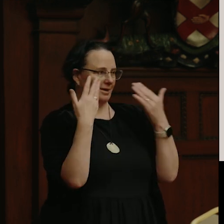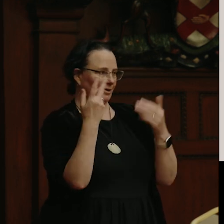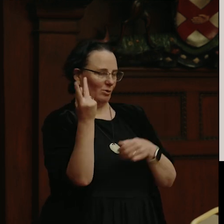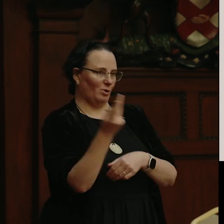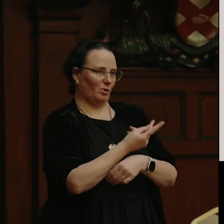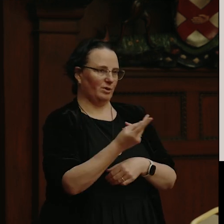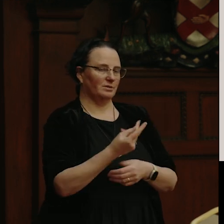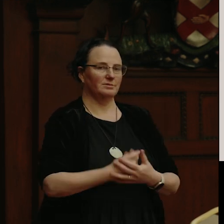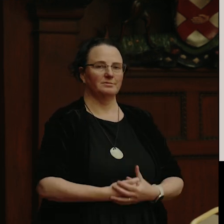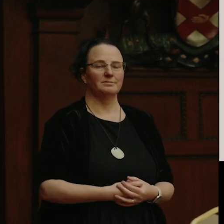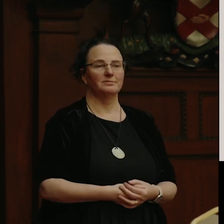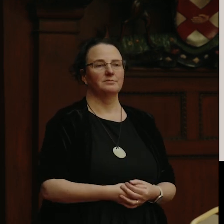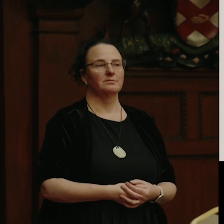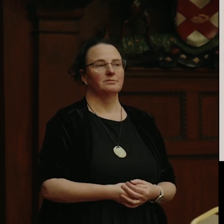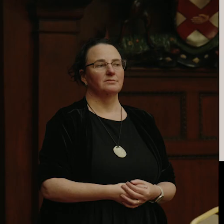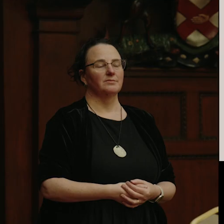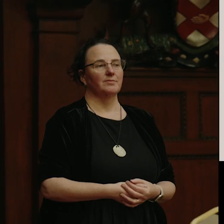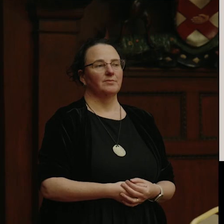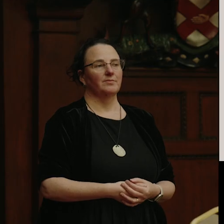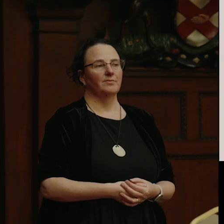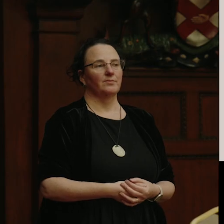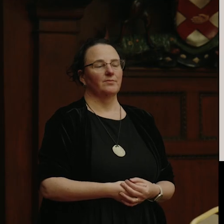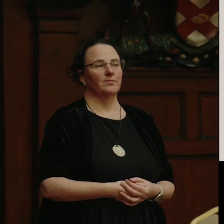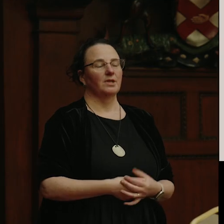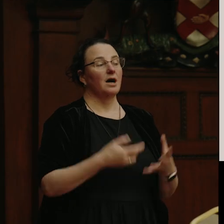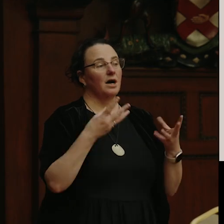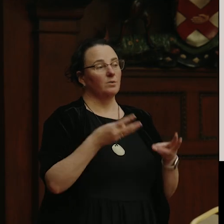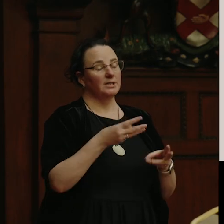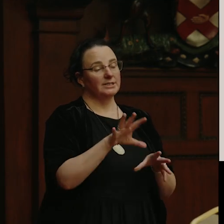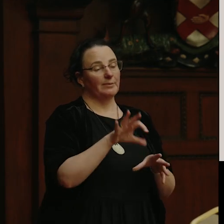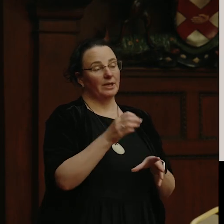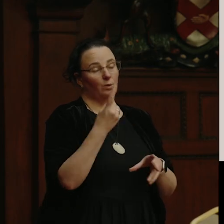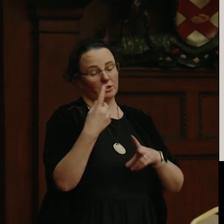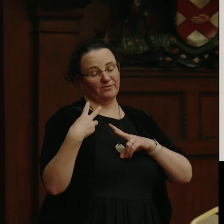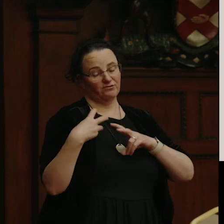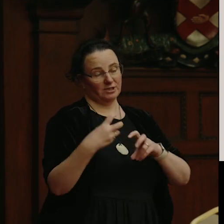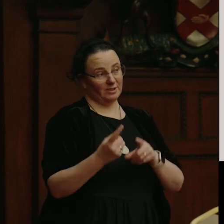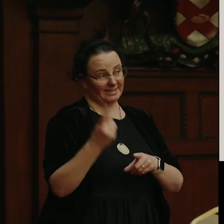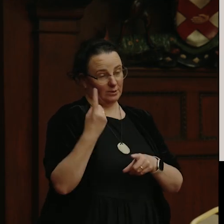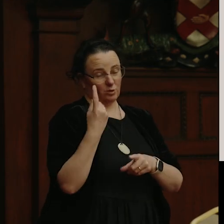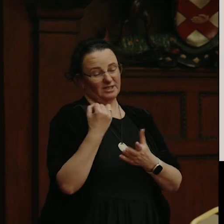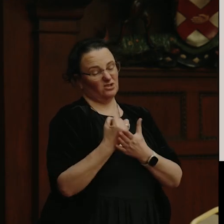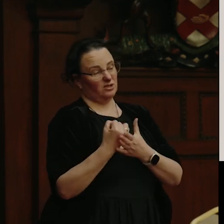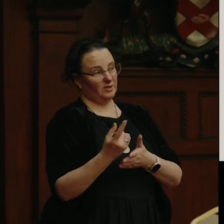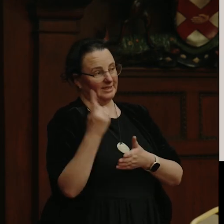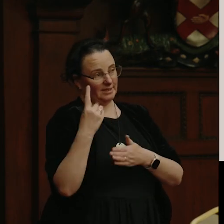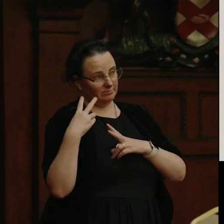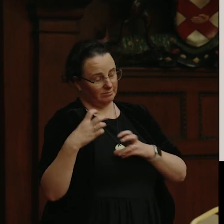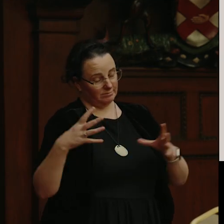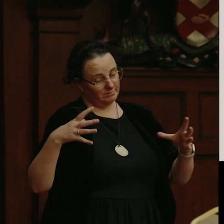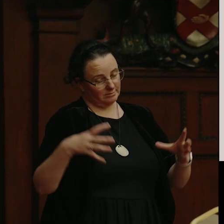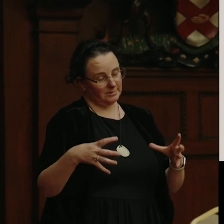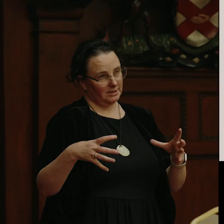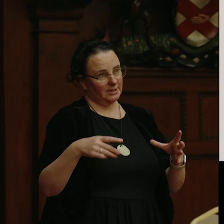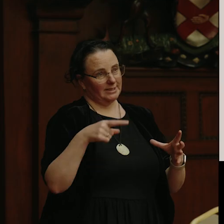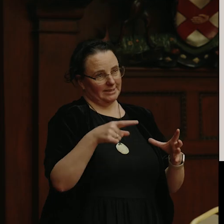So I just want to talk to you about one of the studies that we have undertaken as part of that work